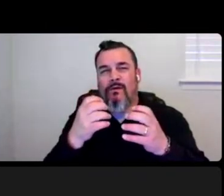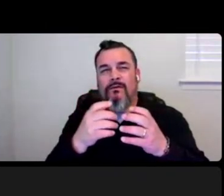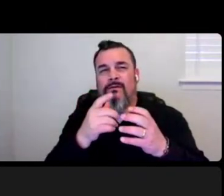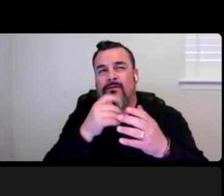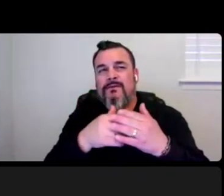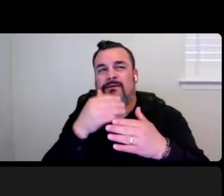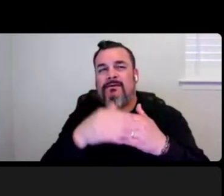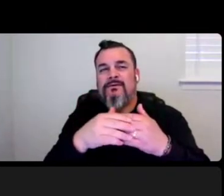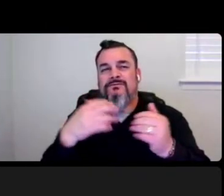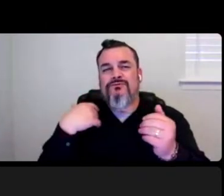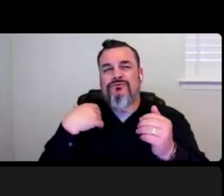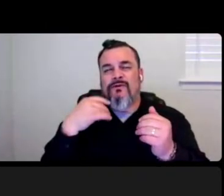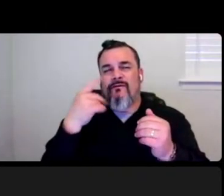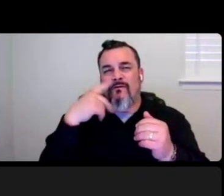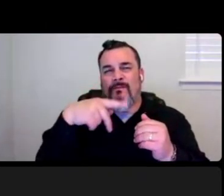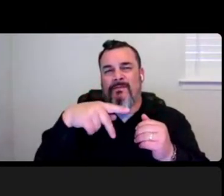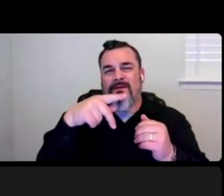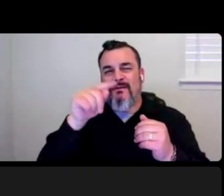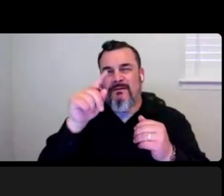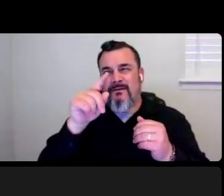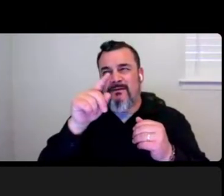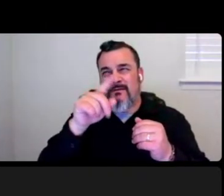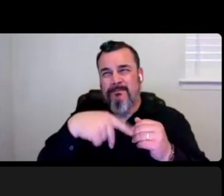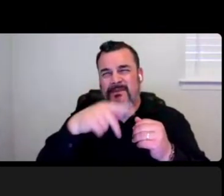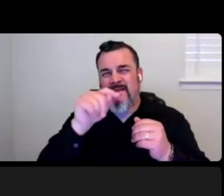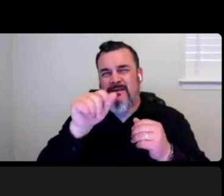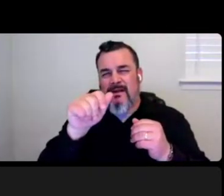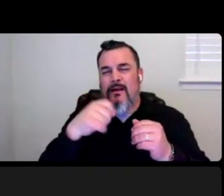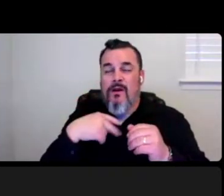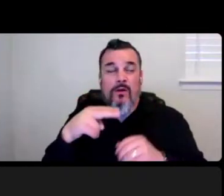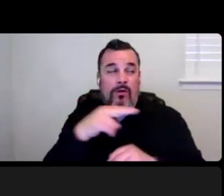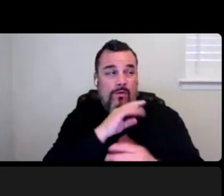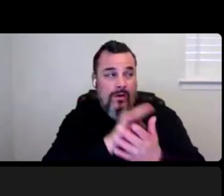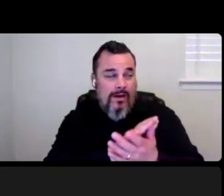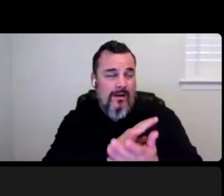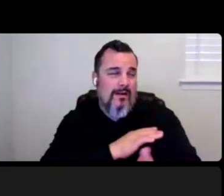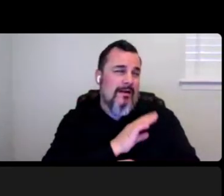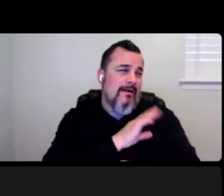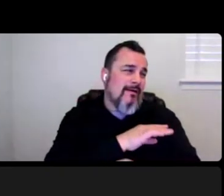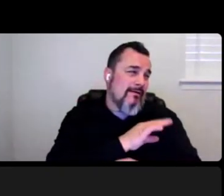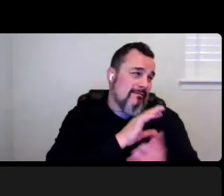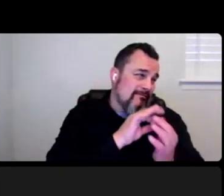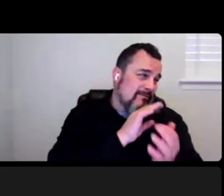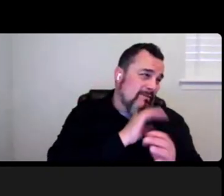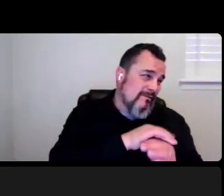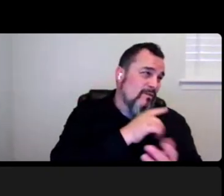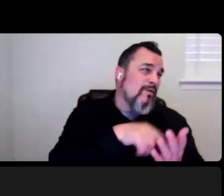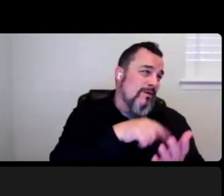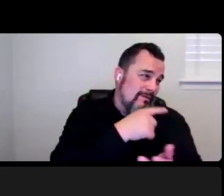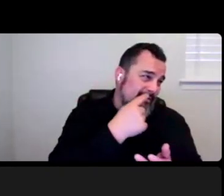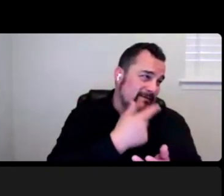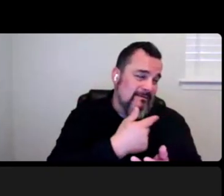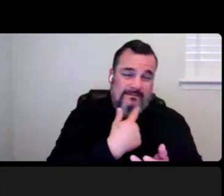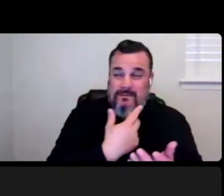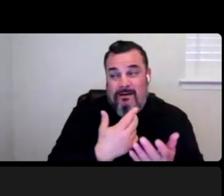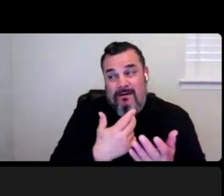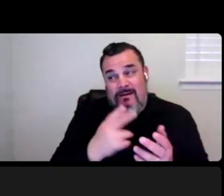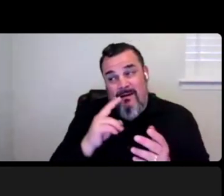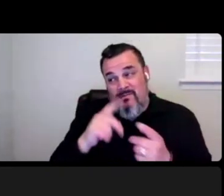chair for PTA. So I looked at my wife, and I whispered in her ear, what do you think? She goes, it's up to